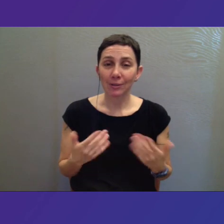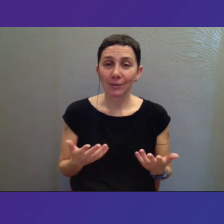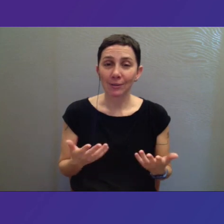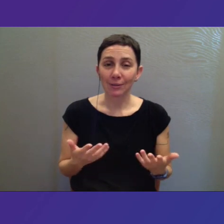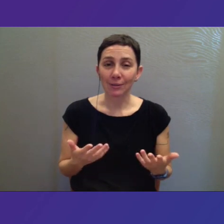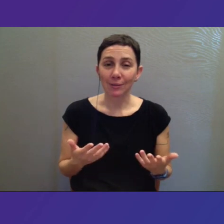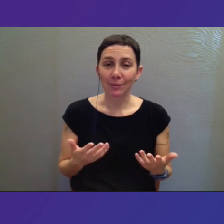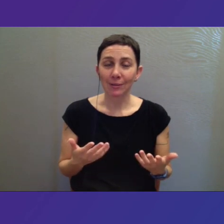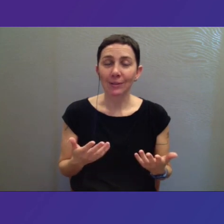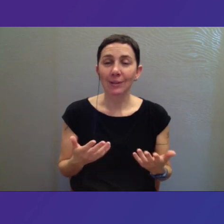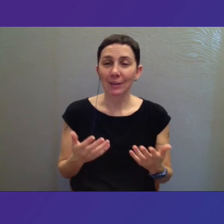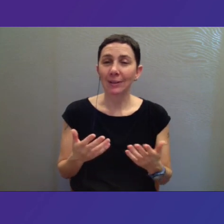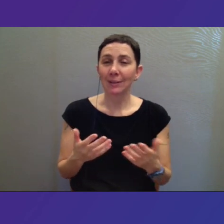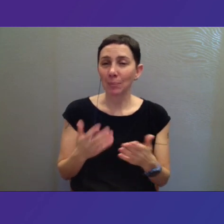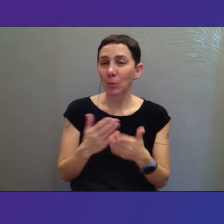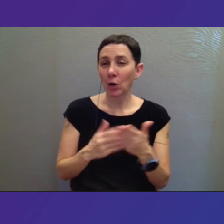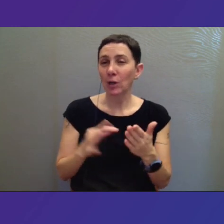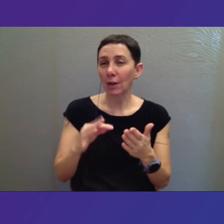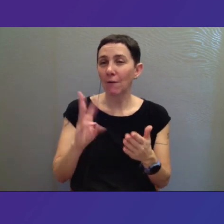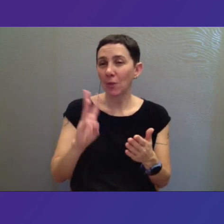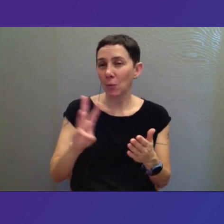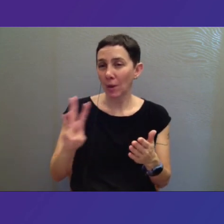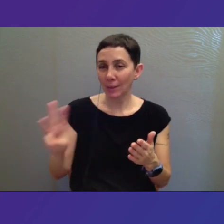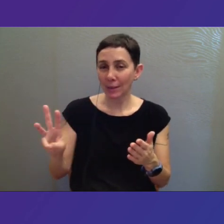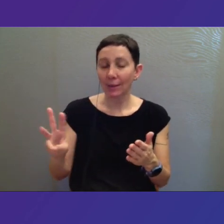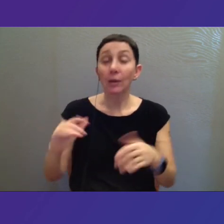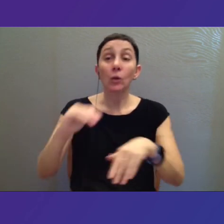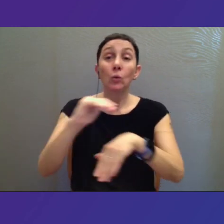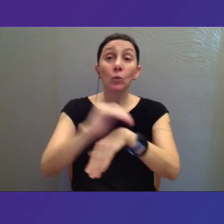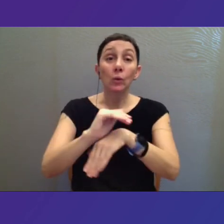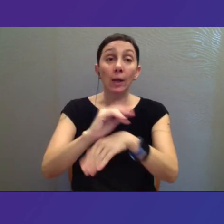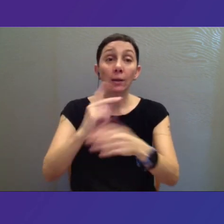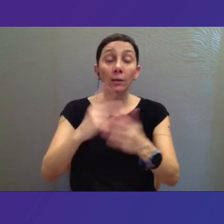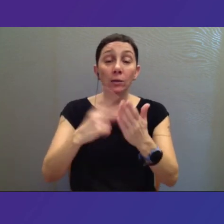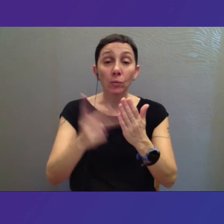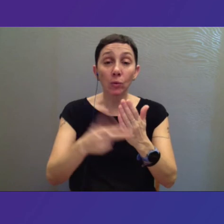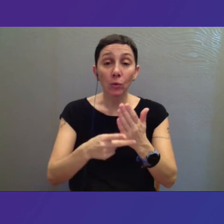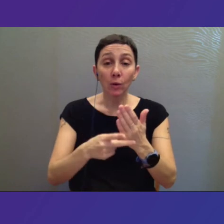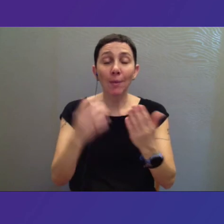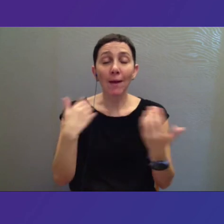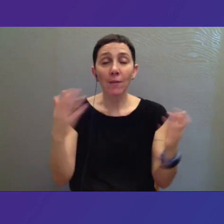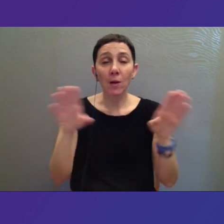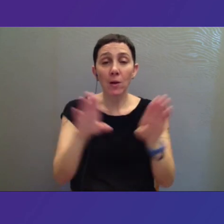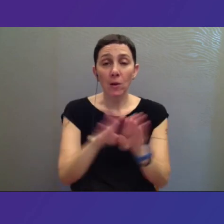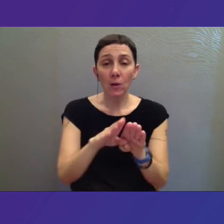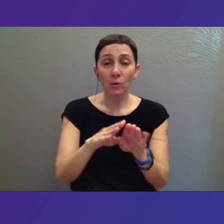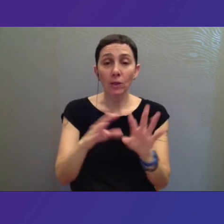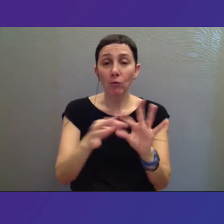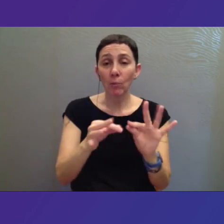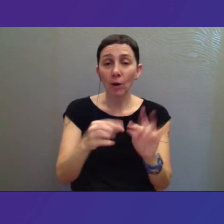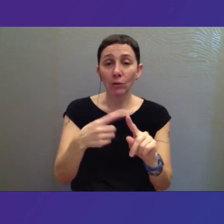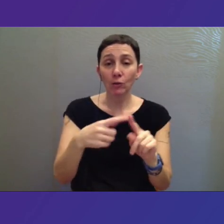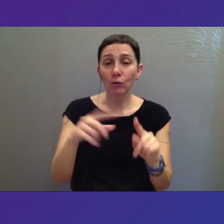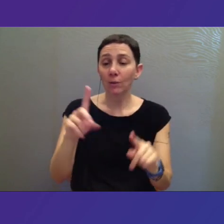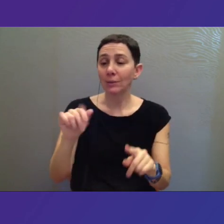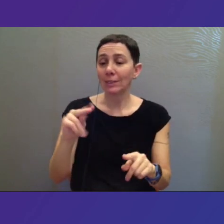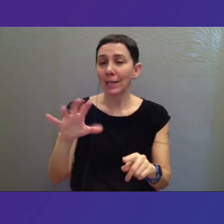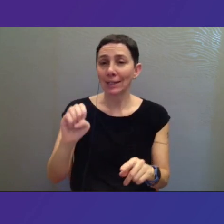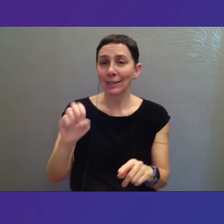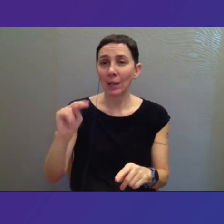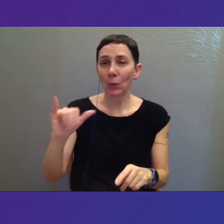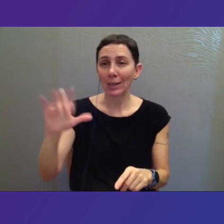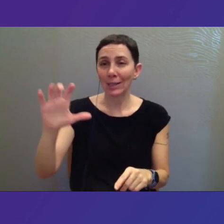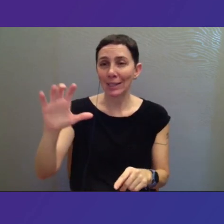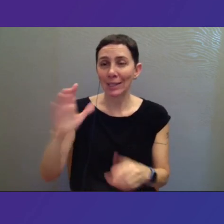section of our website. Tonight's program includes closing remarks from Dance NYC, artistic offerings from the